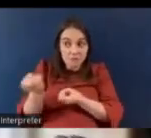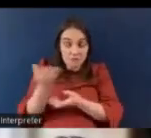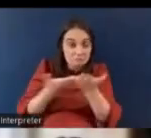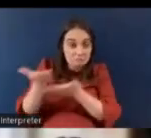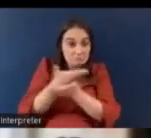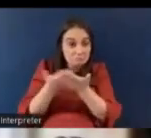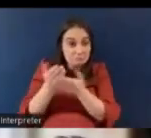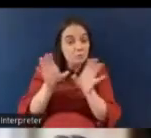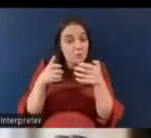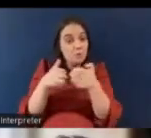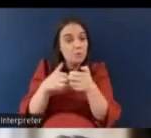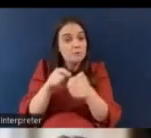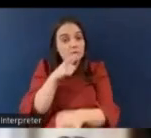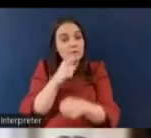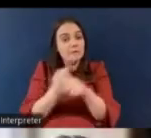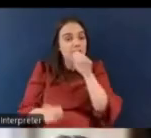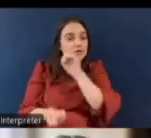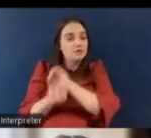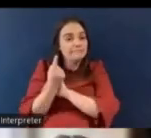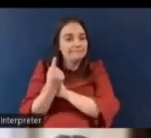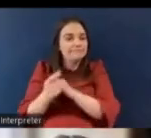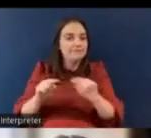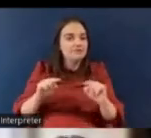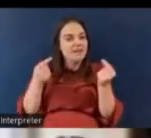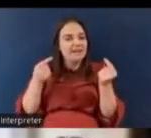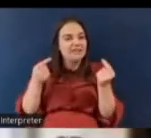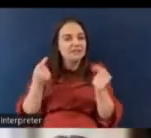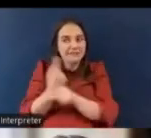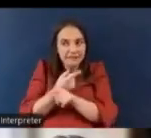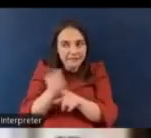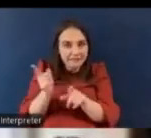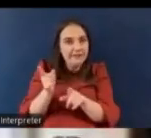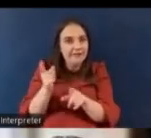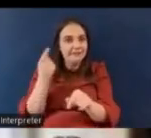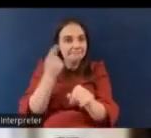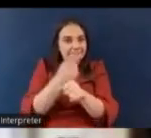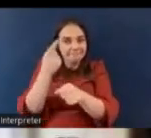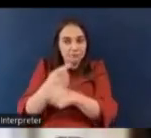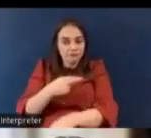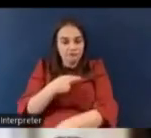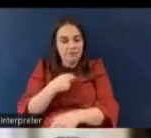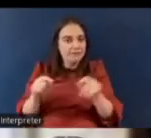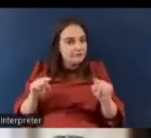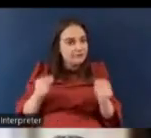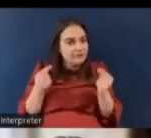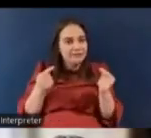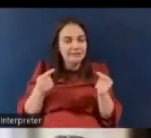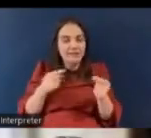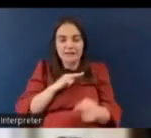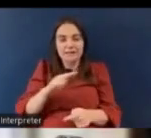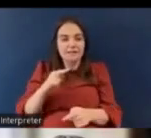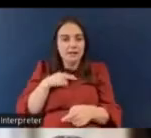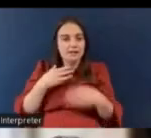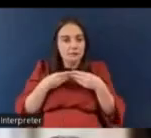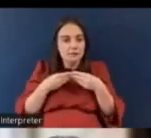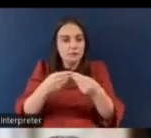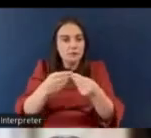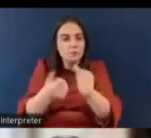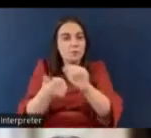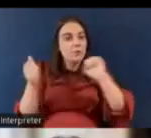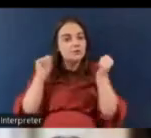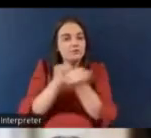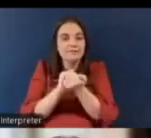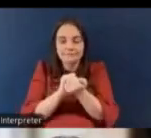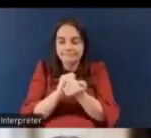that the challenges that are there are very real, and there is no way that it's a just transition.